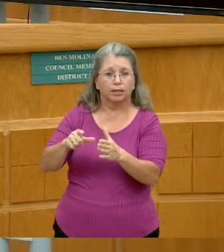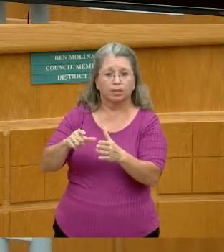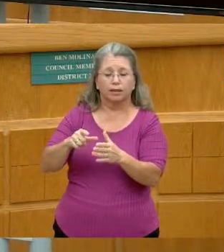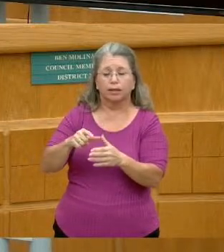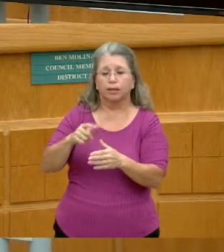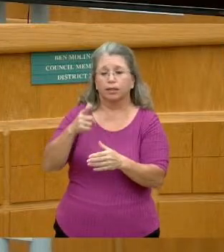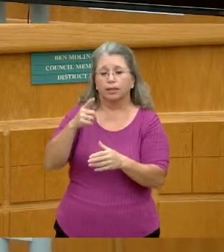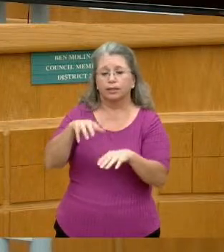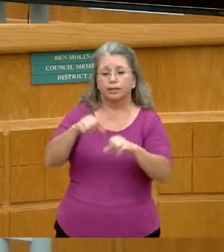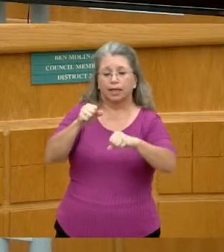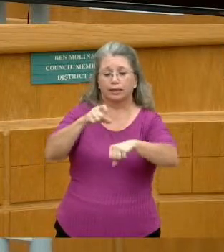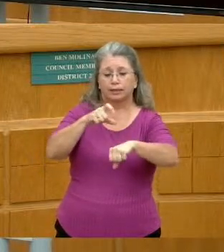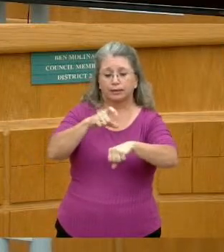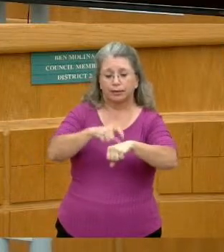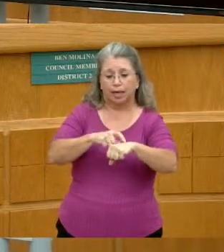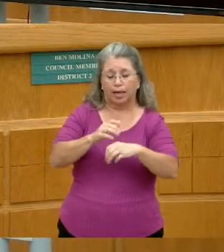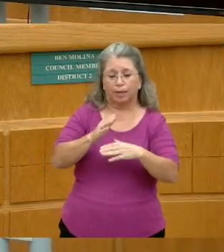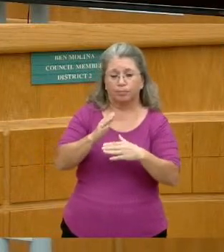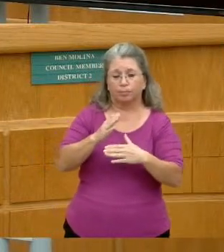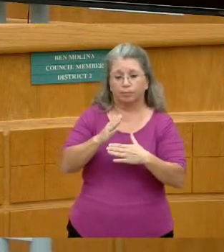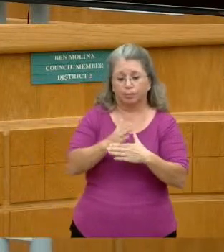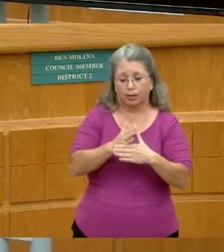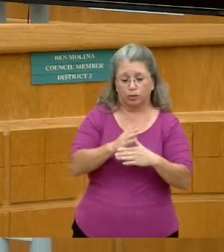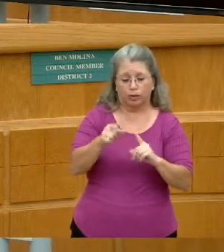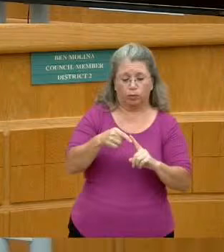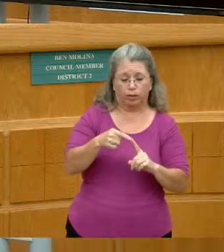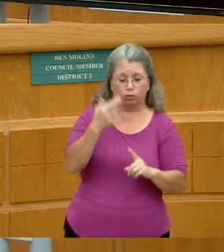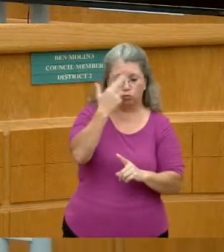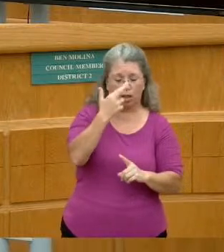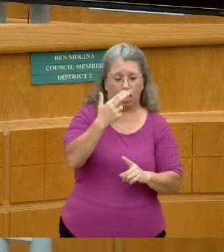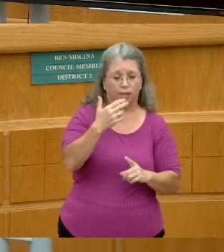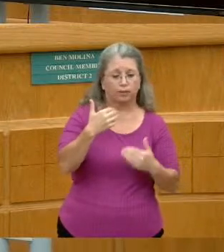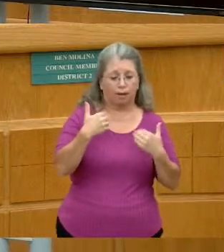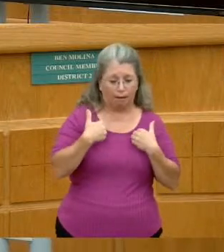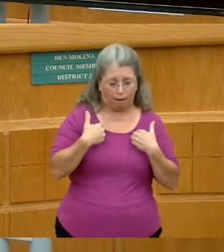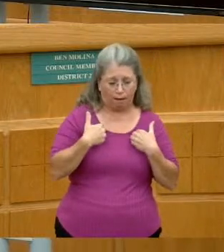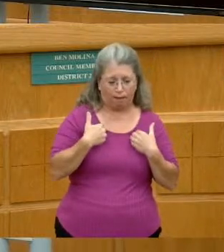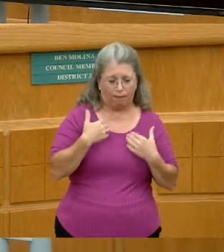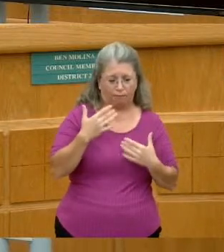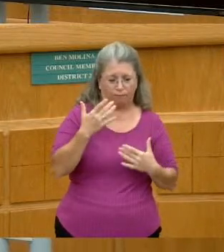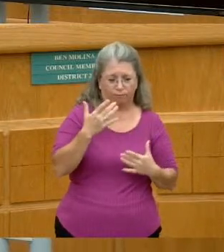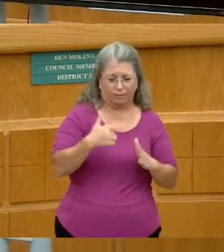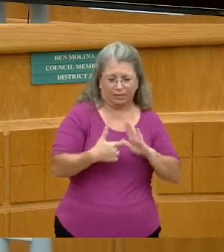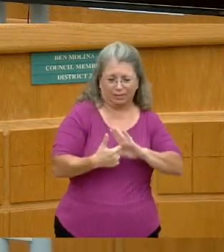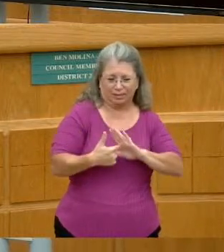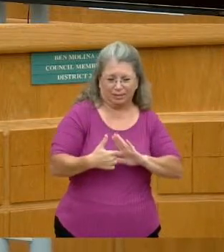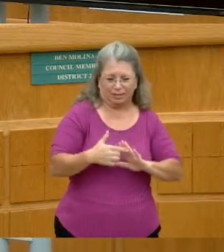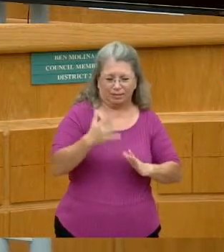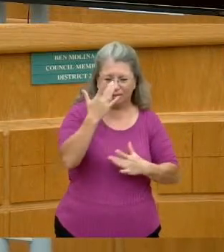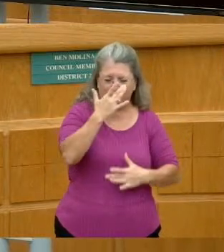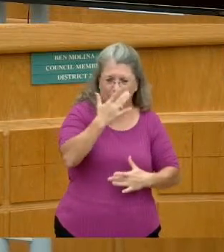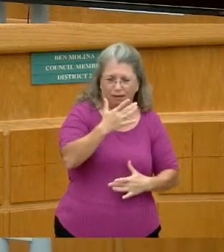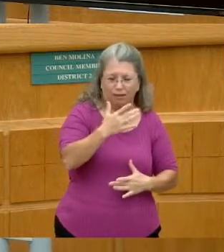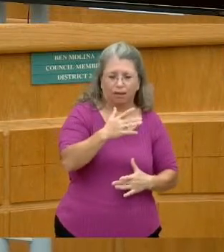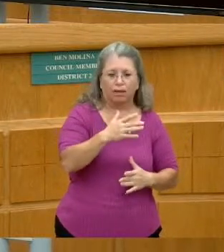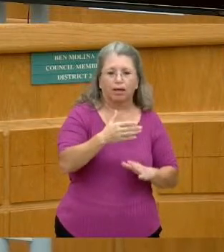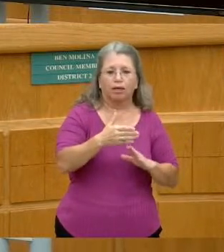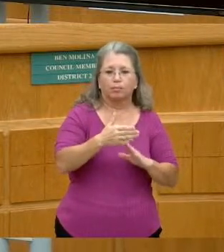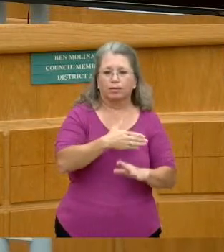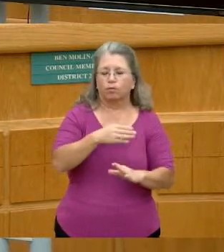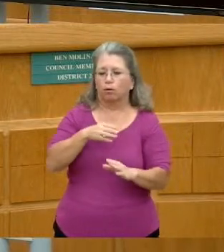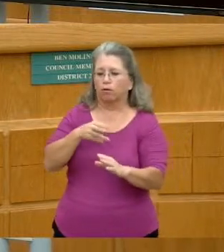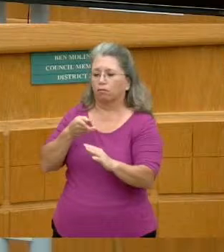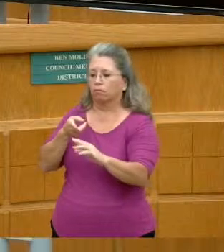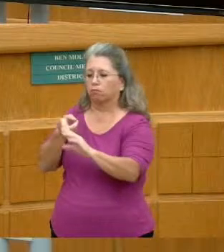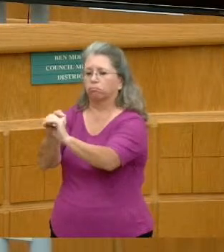bit of time between when you realize you're symptomatic and when you go to the hospital. And God forbid, if you have a really bad